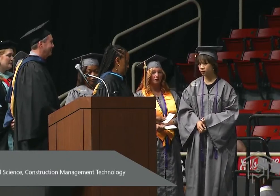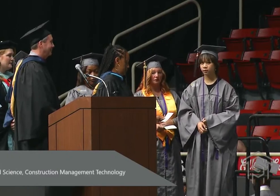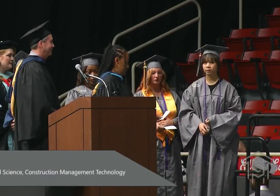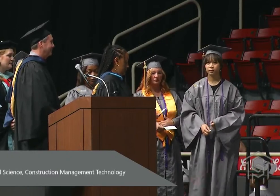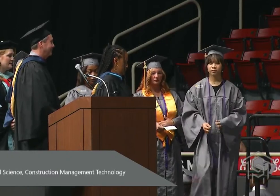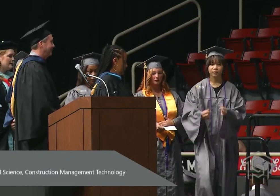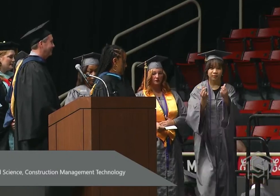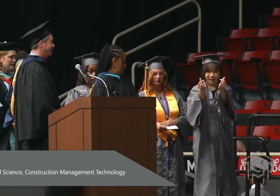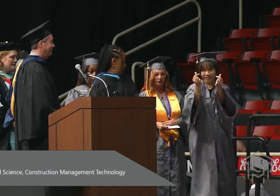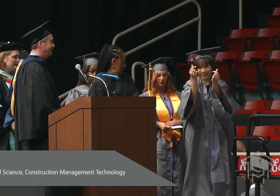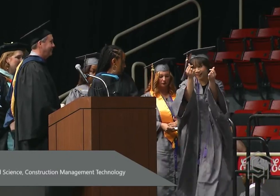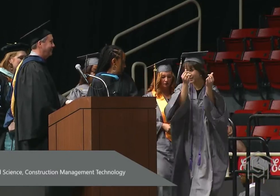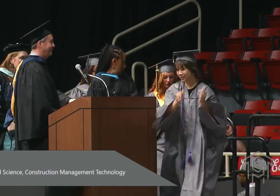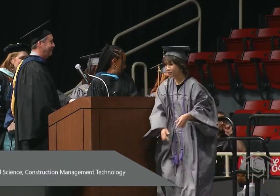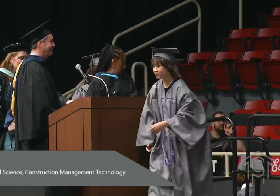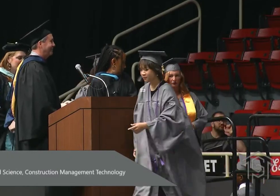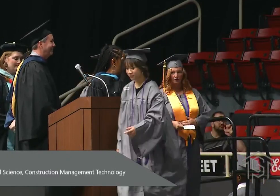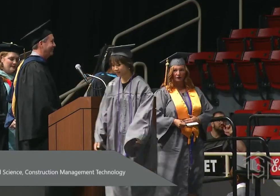Chin T.